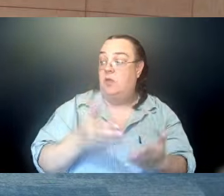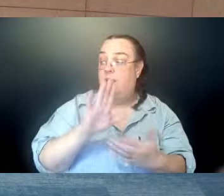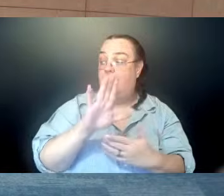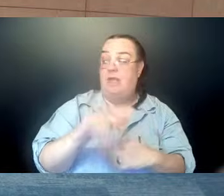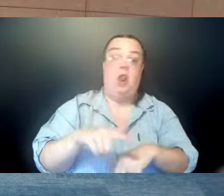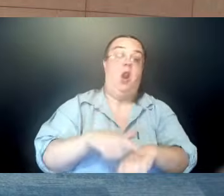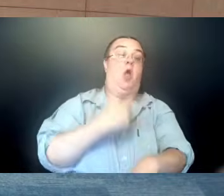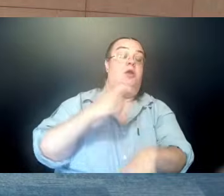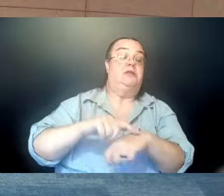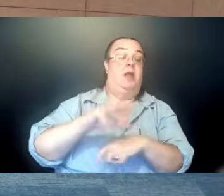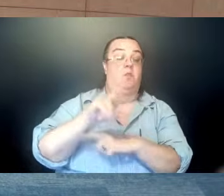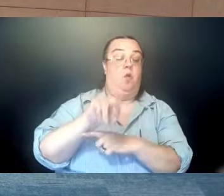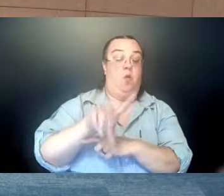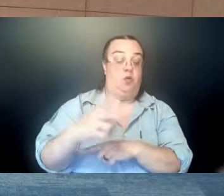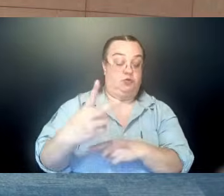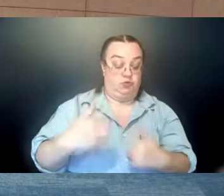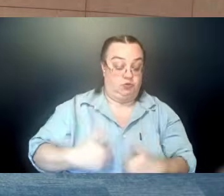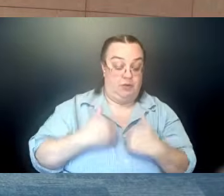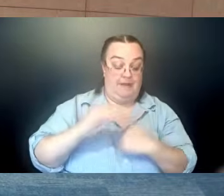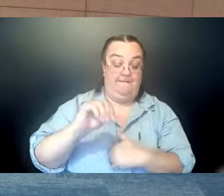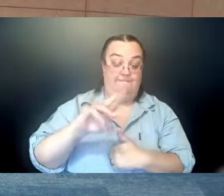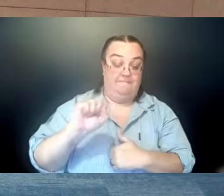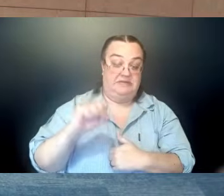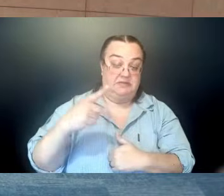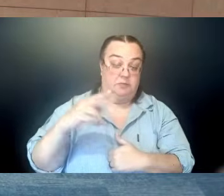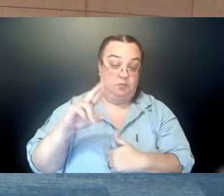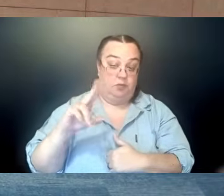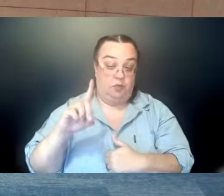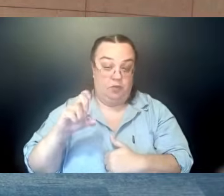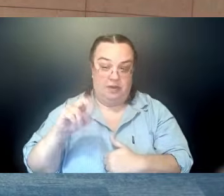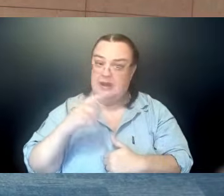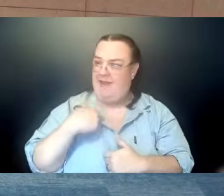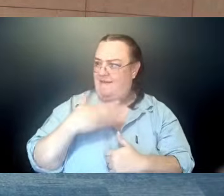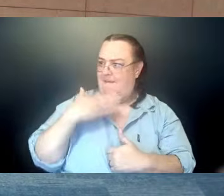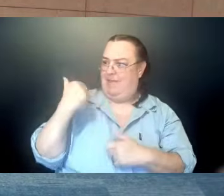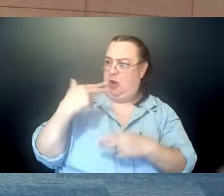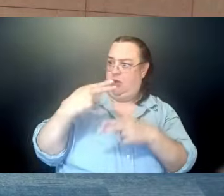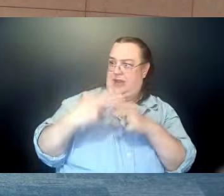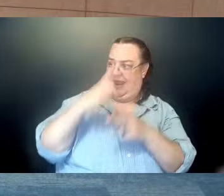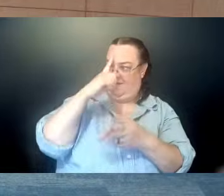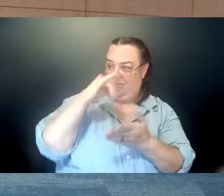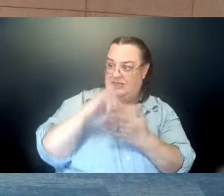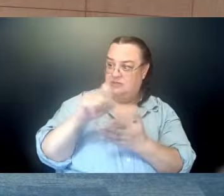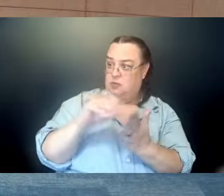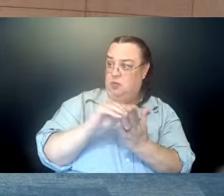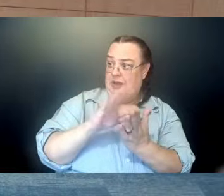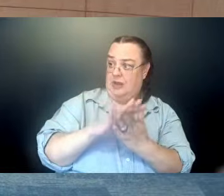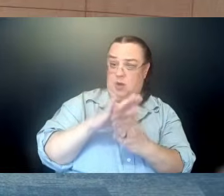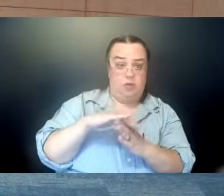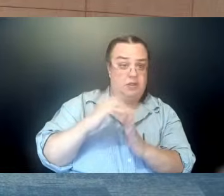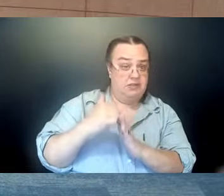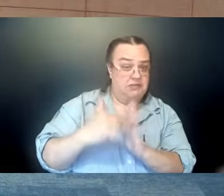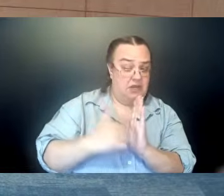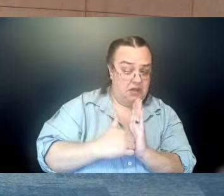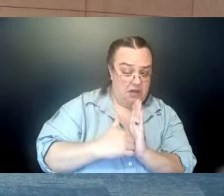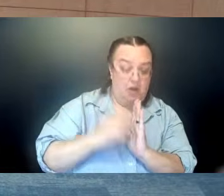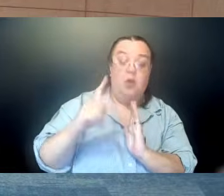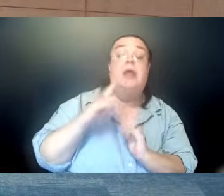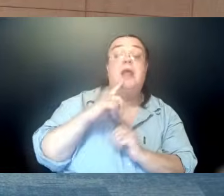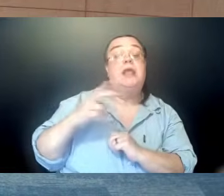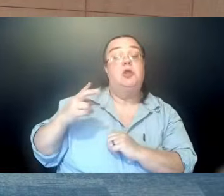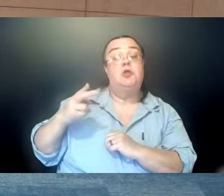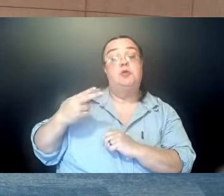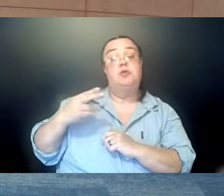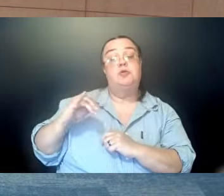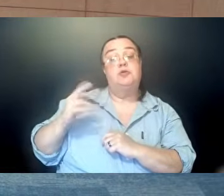longtime Ward 2 resident, Mrs. Pruden. Is there a better name for this that I should write down for the agenda? Okay, Historical